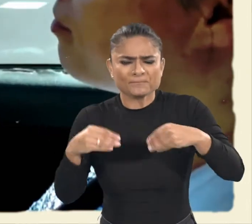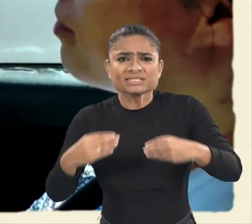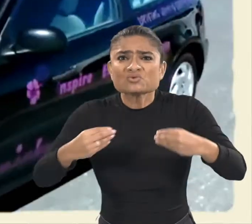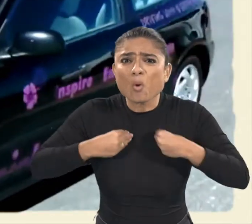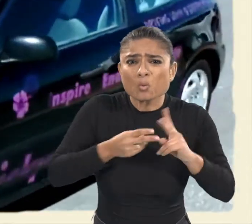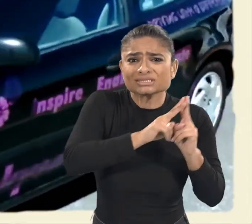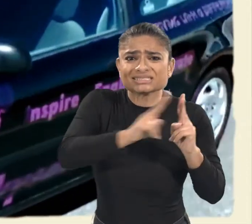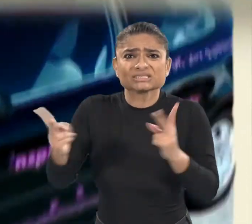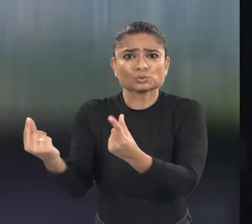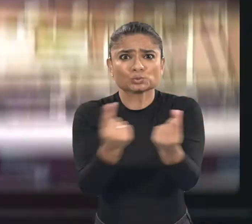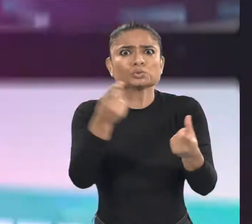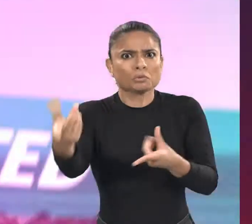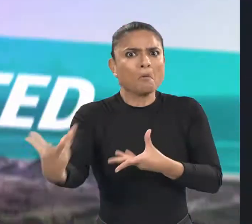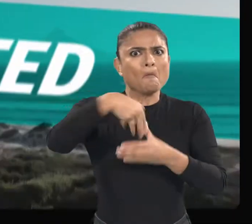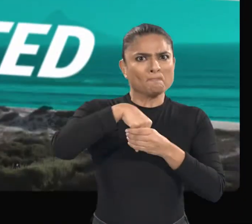and entrepreneur.